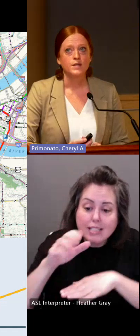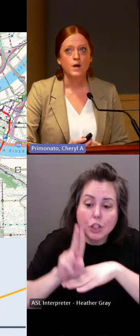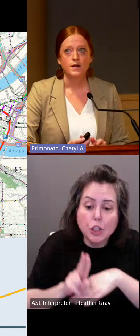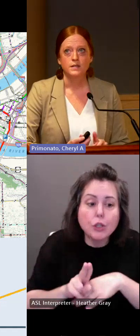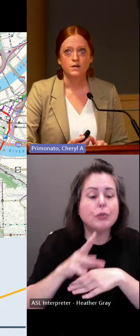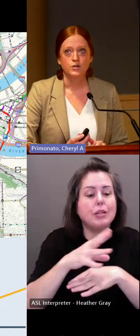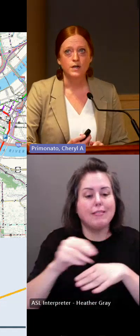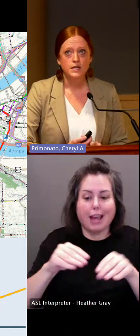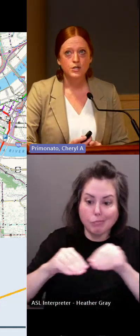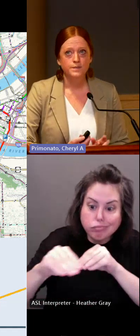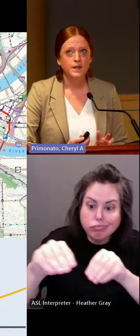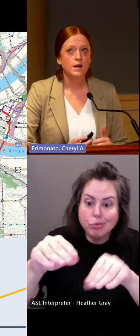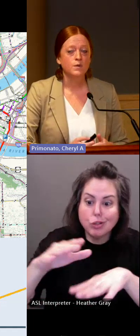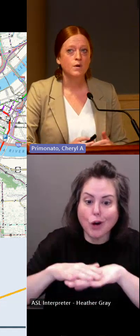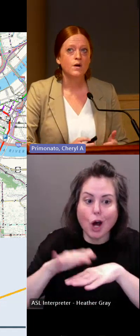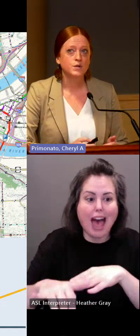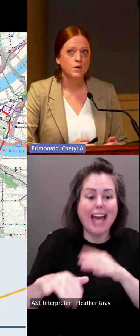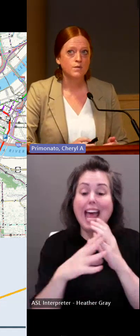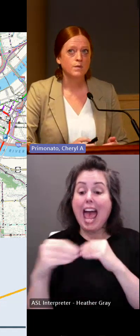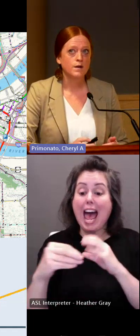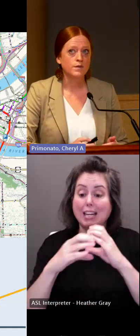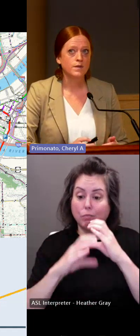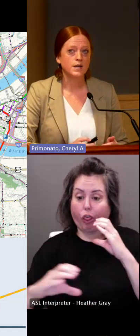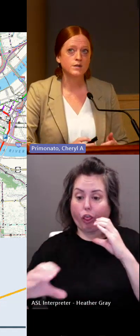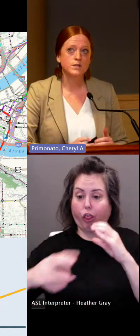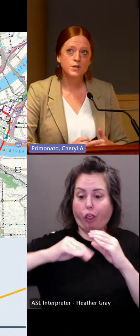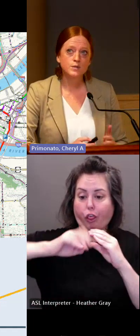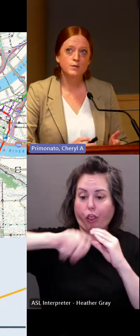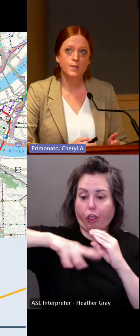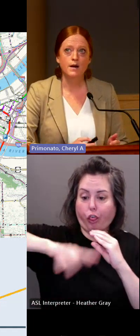move on, as well as tunnel drainage. And then we will also,